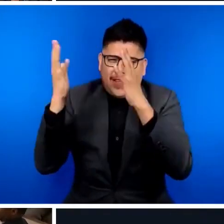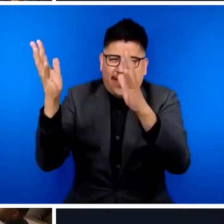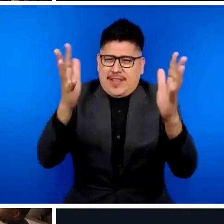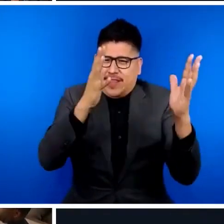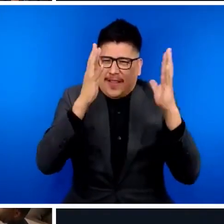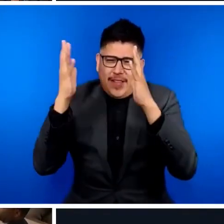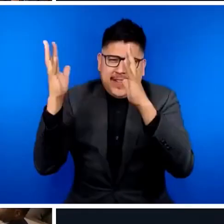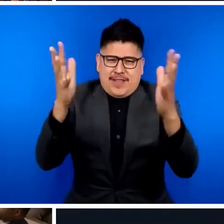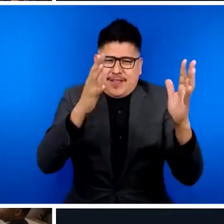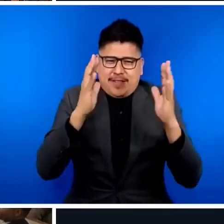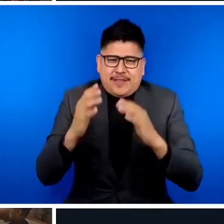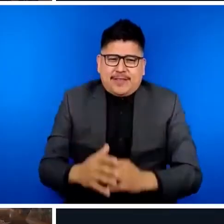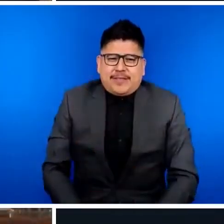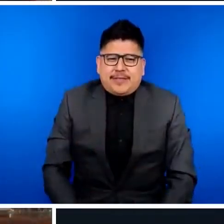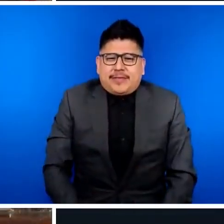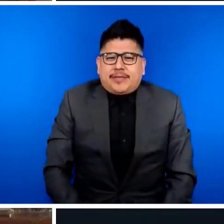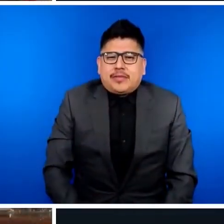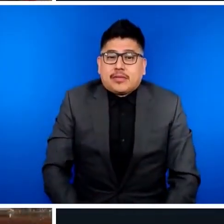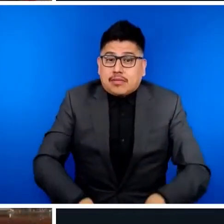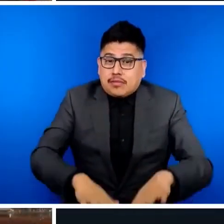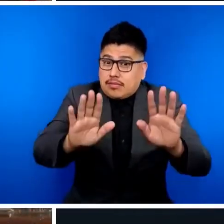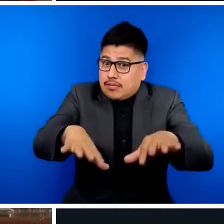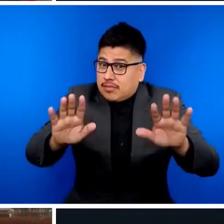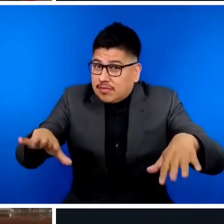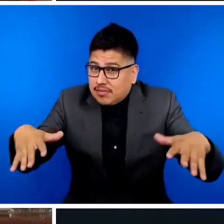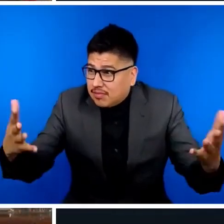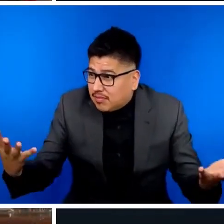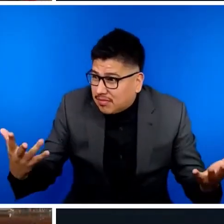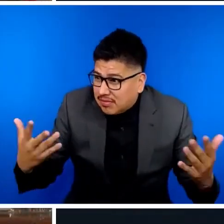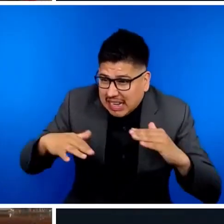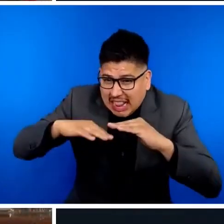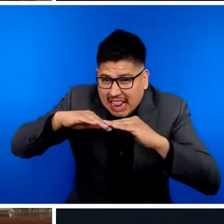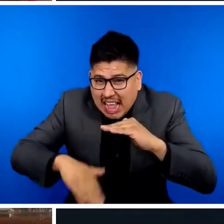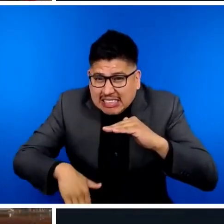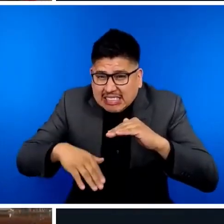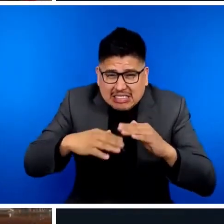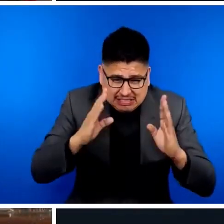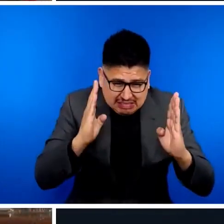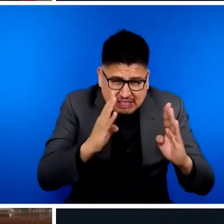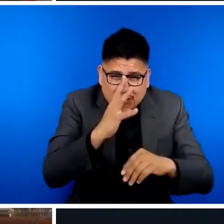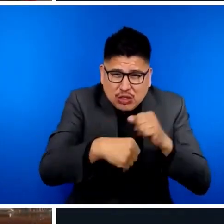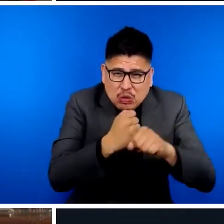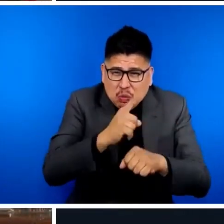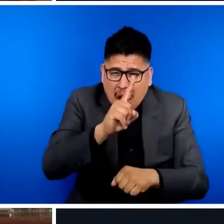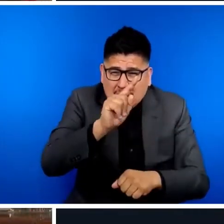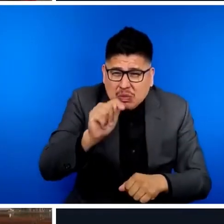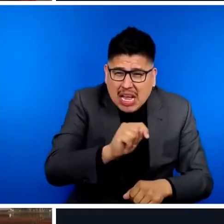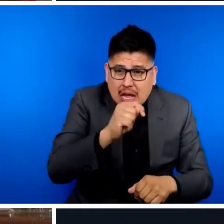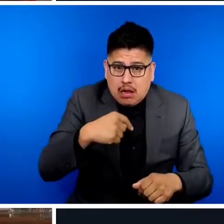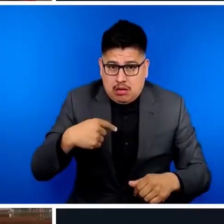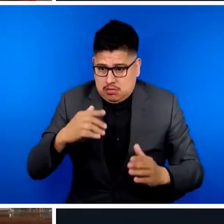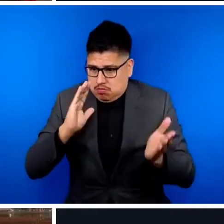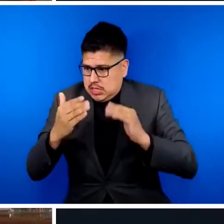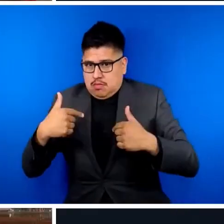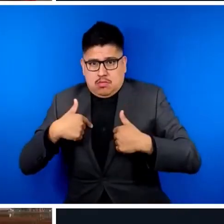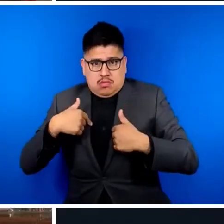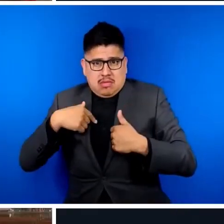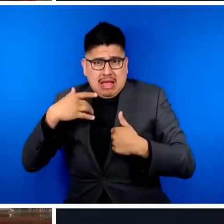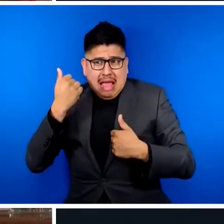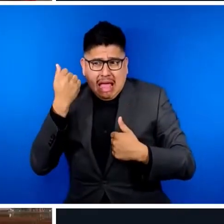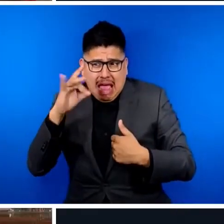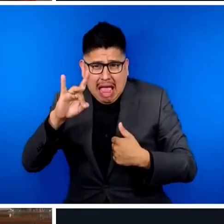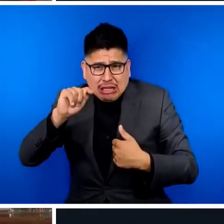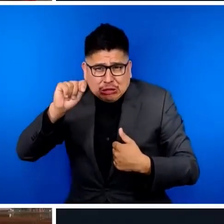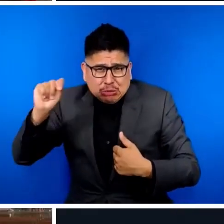Think of it, much less than $1 trillion for 4 years versus much more than $18 trillion for 1 year. What